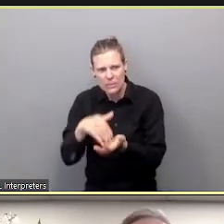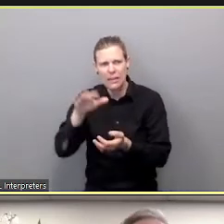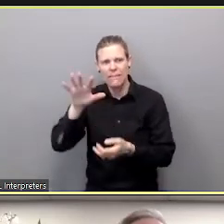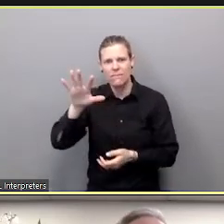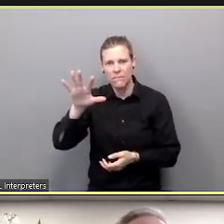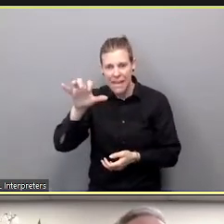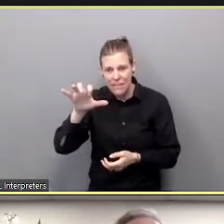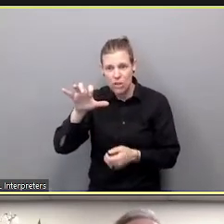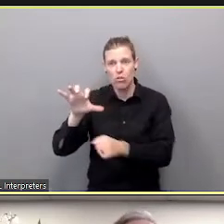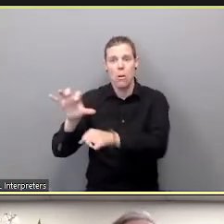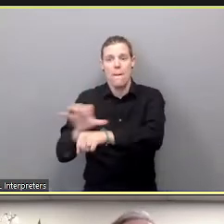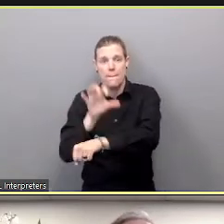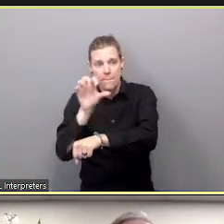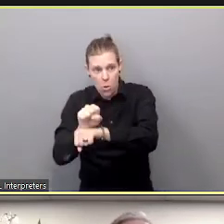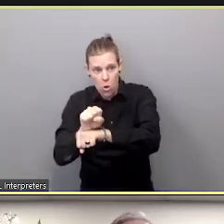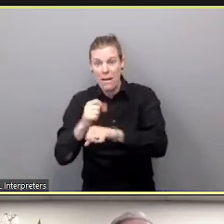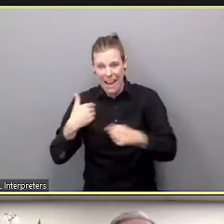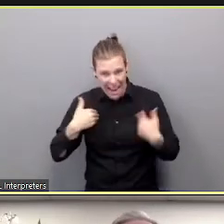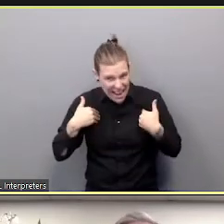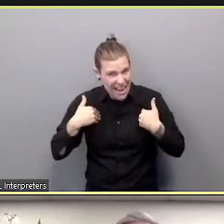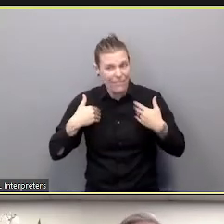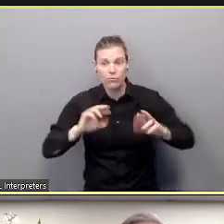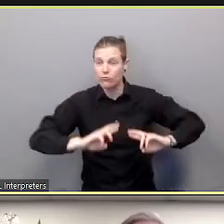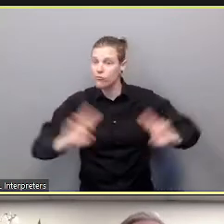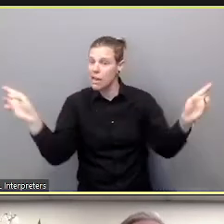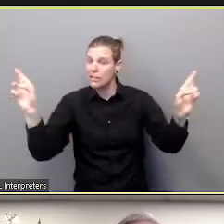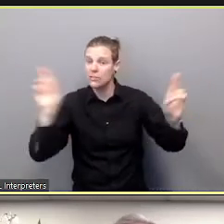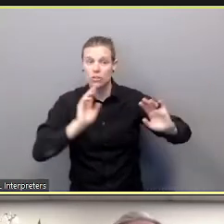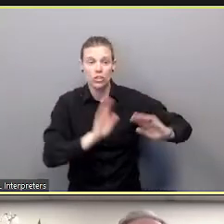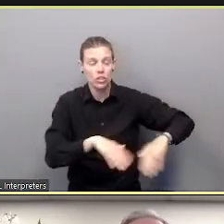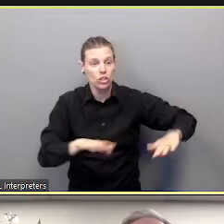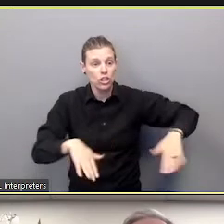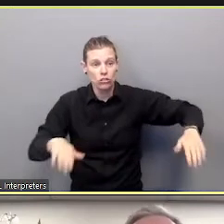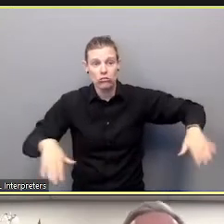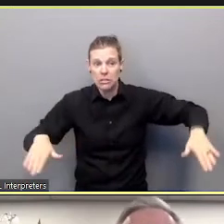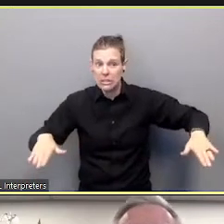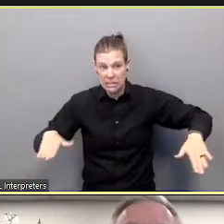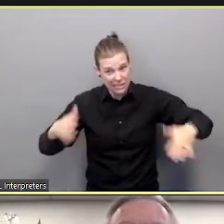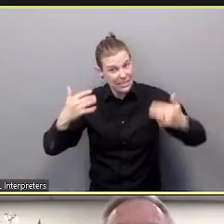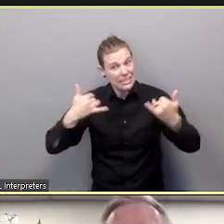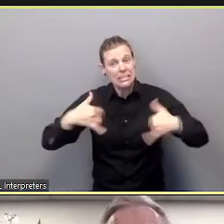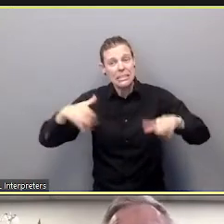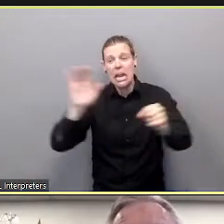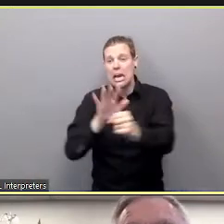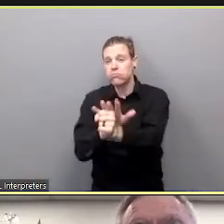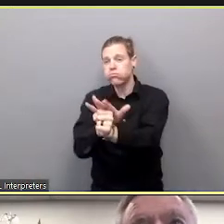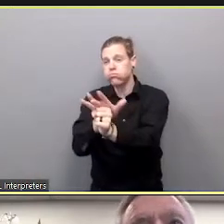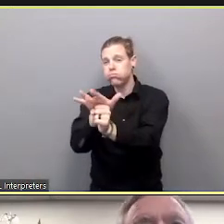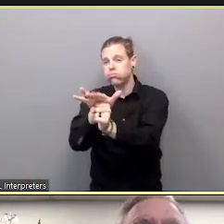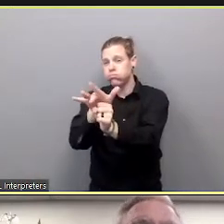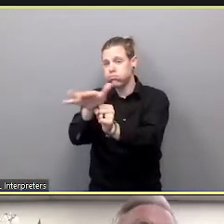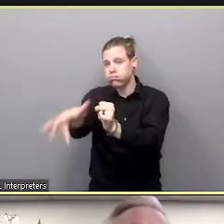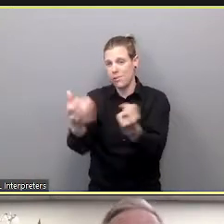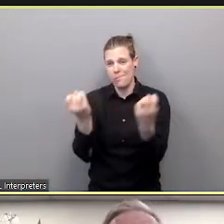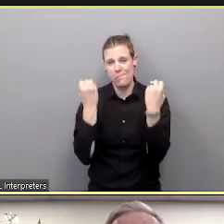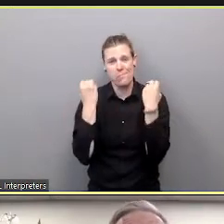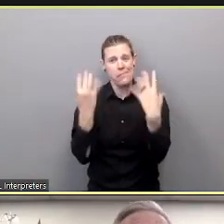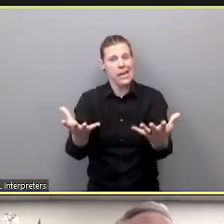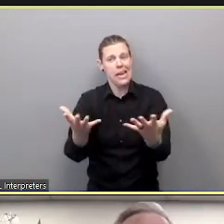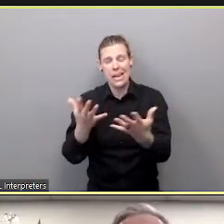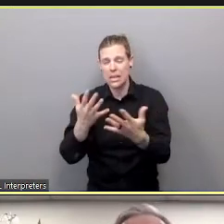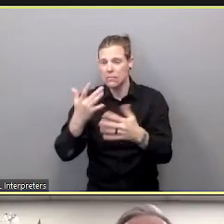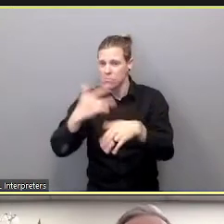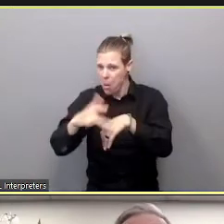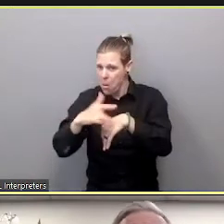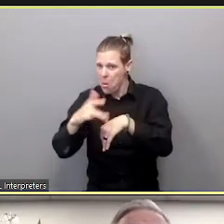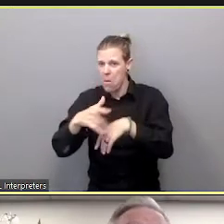appointments for kids. And most of those are open. We add new appointments every day, so check back. And you can go online and